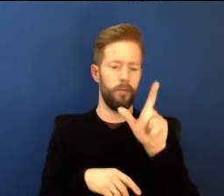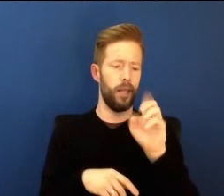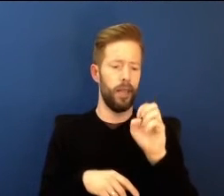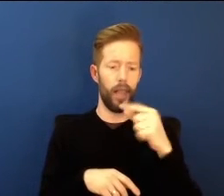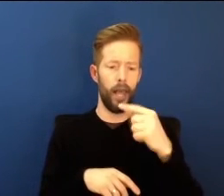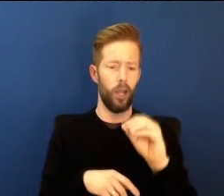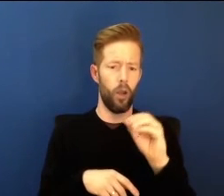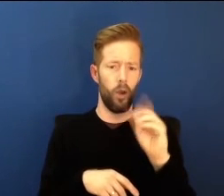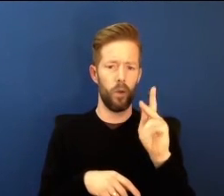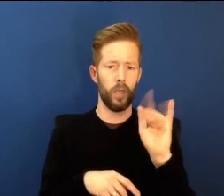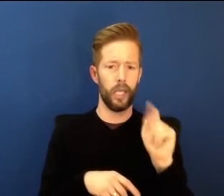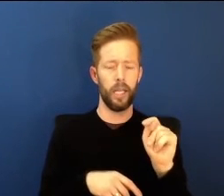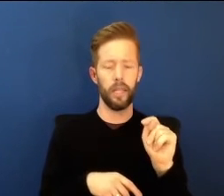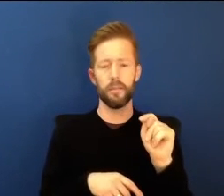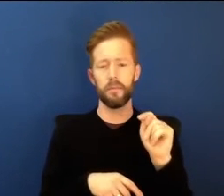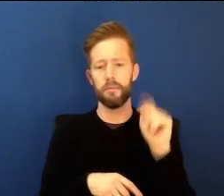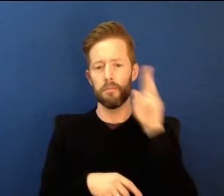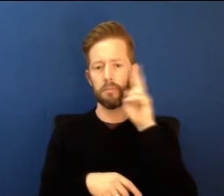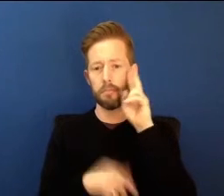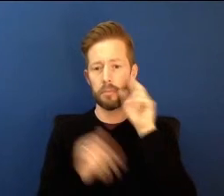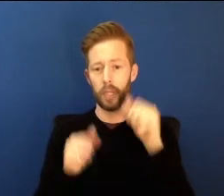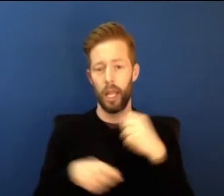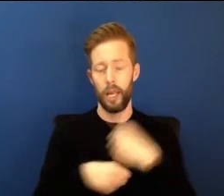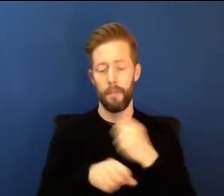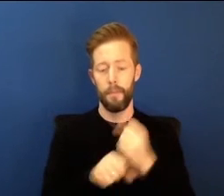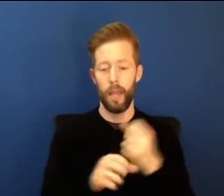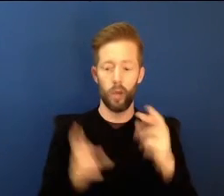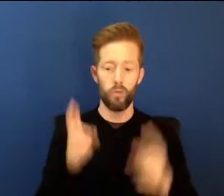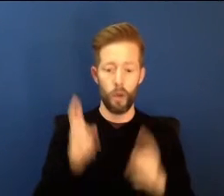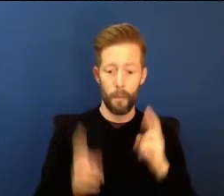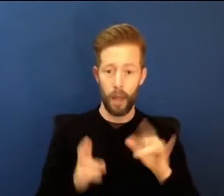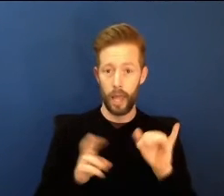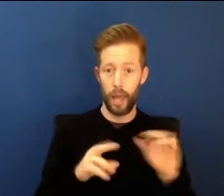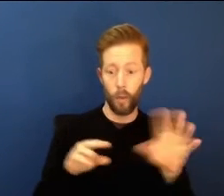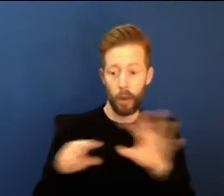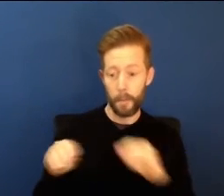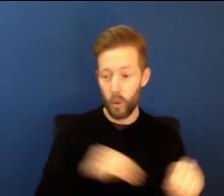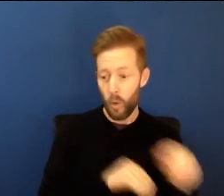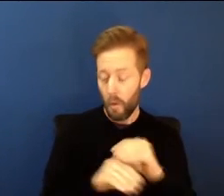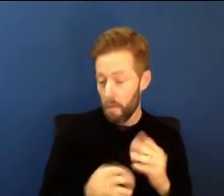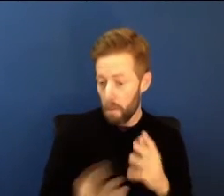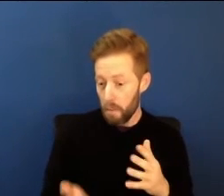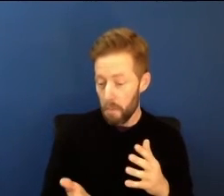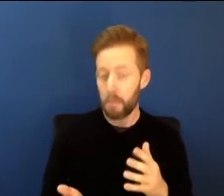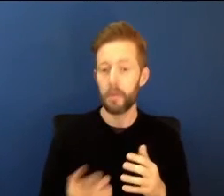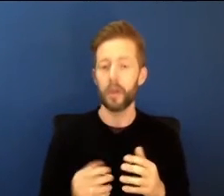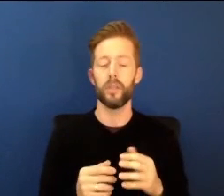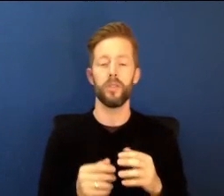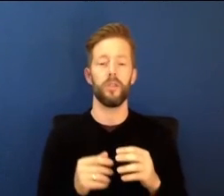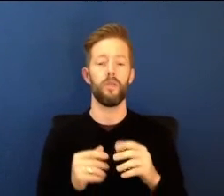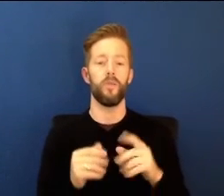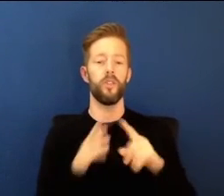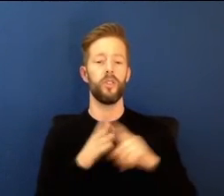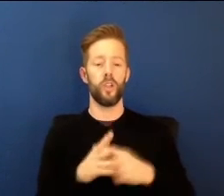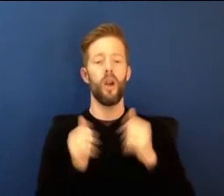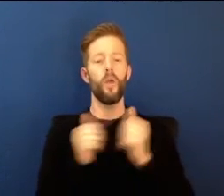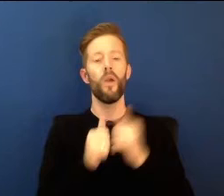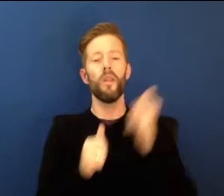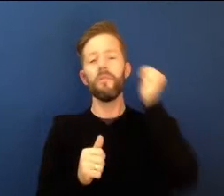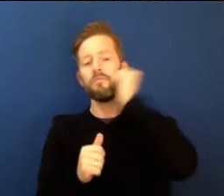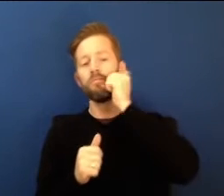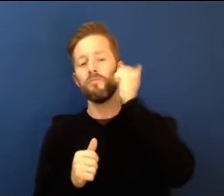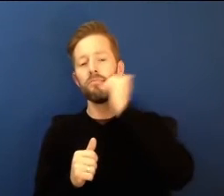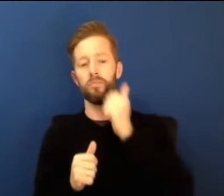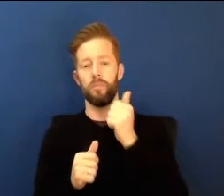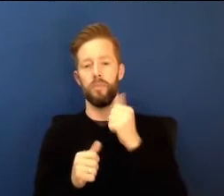this Lego kit, and let's see if we can make a robot that moves. So starting them